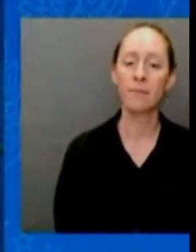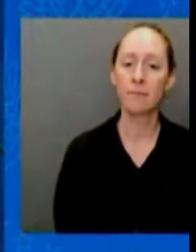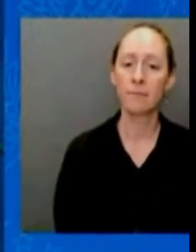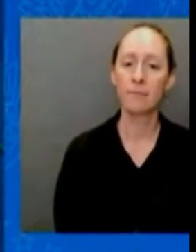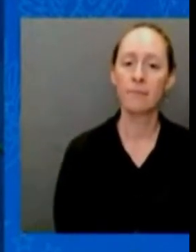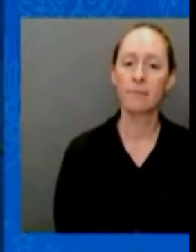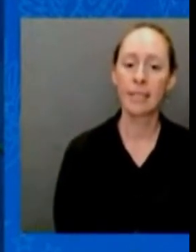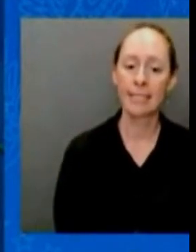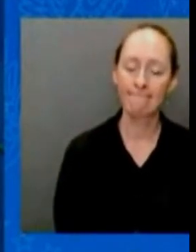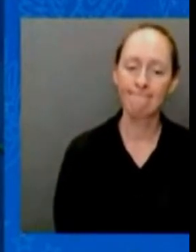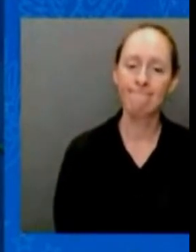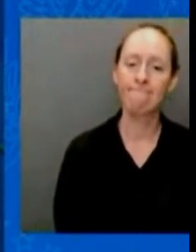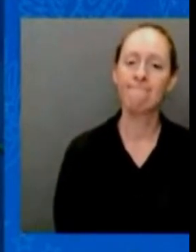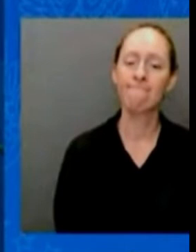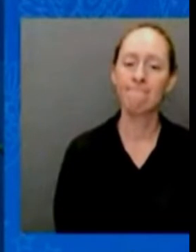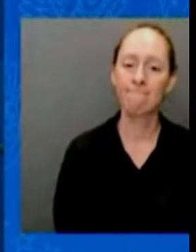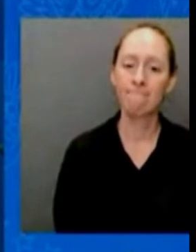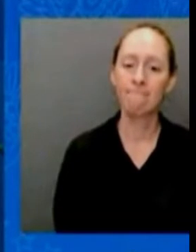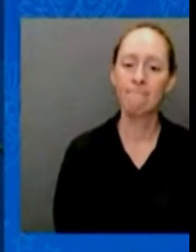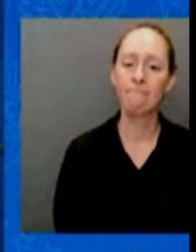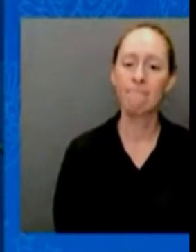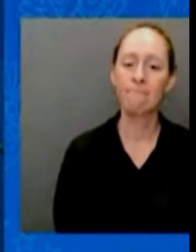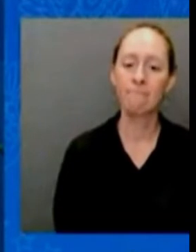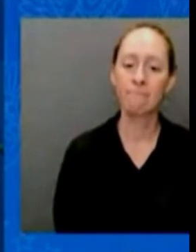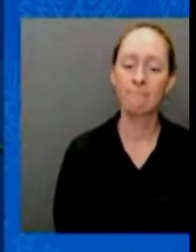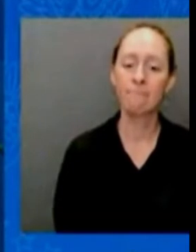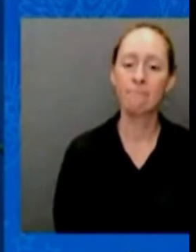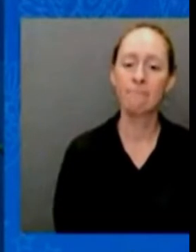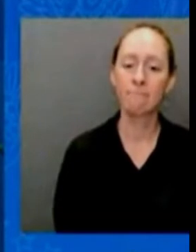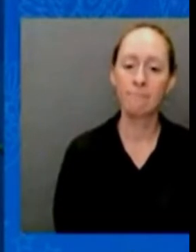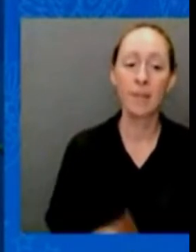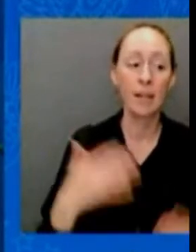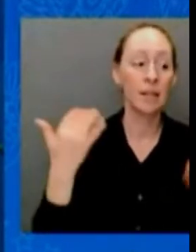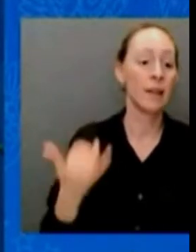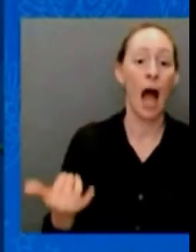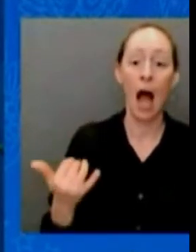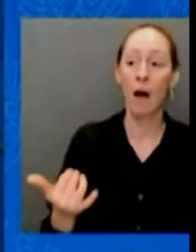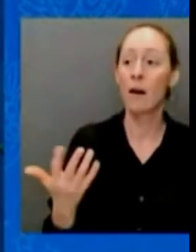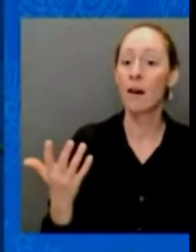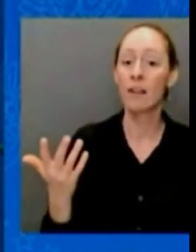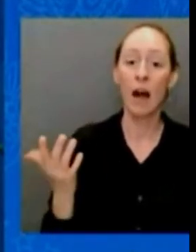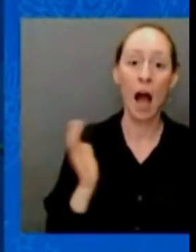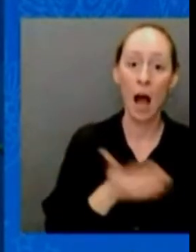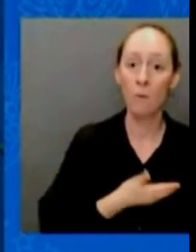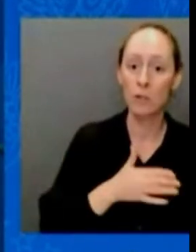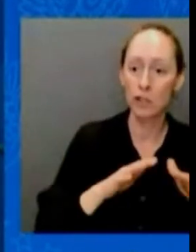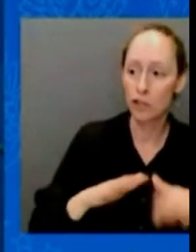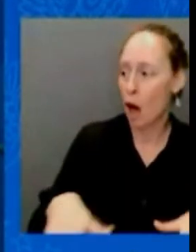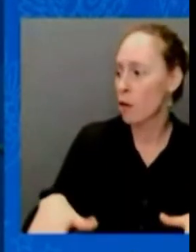our kids. Our greatest export were our children. I lived through that. That's in my soul. I know what